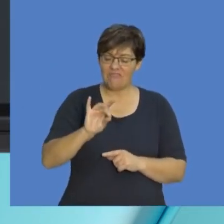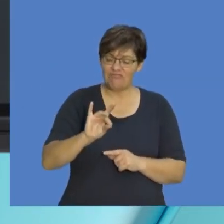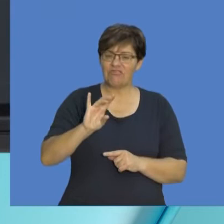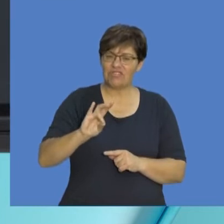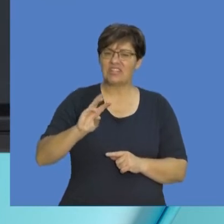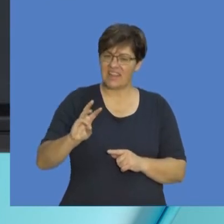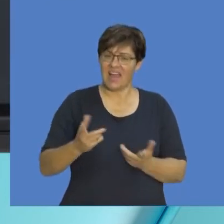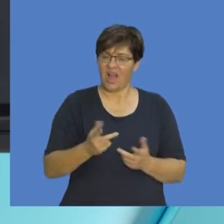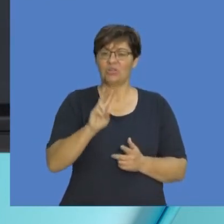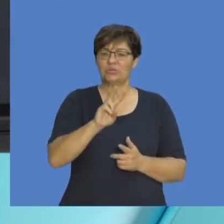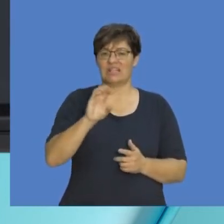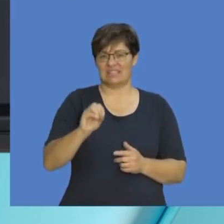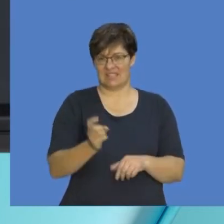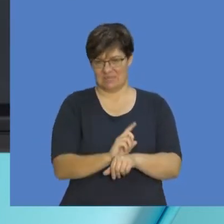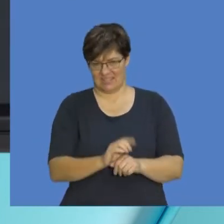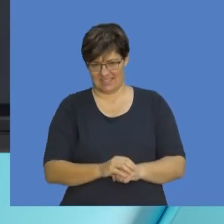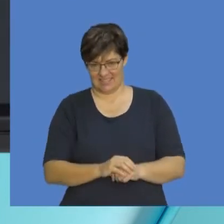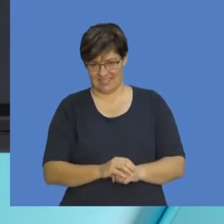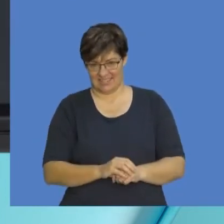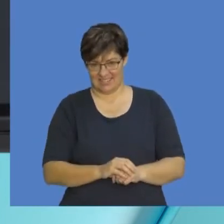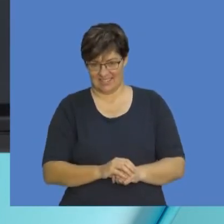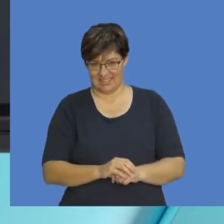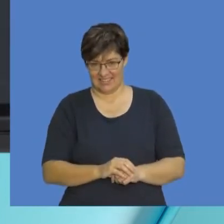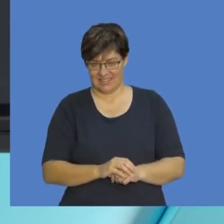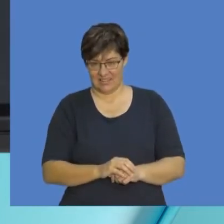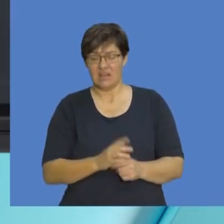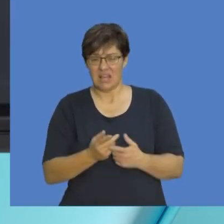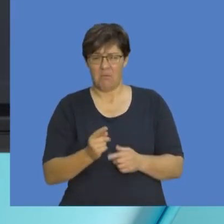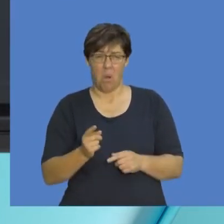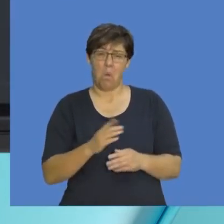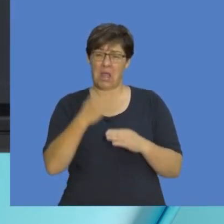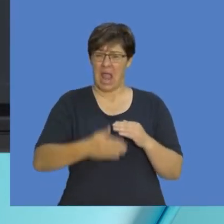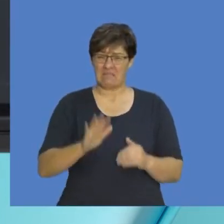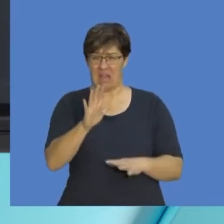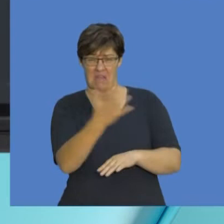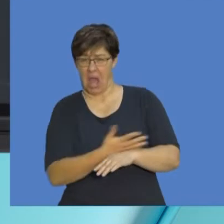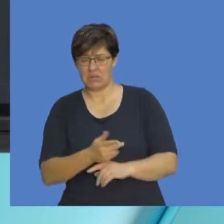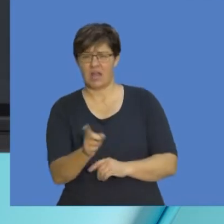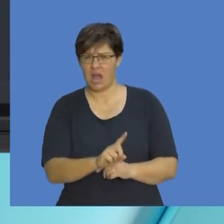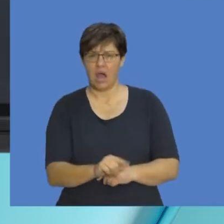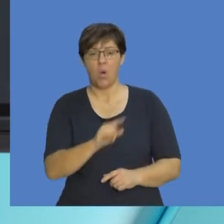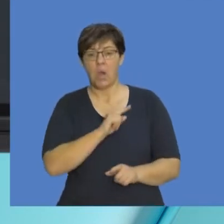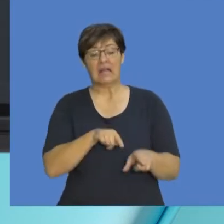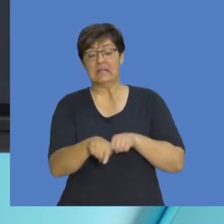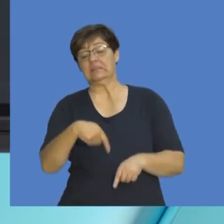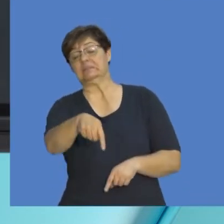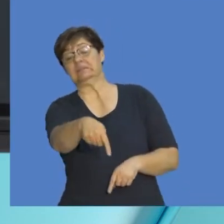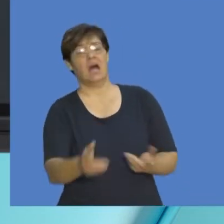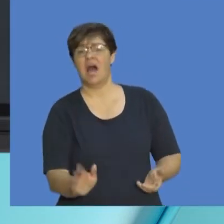minutes every day than doing 5 hours on weekend. And we don't work hard because we have a test